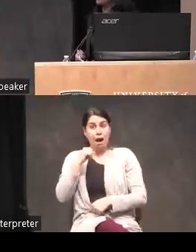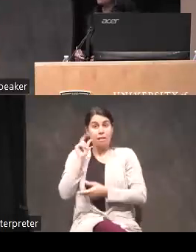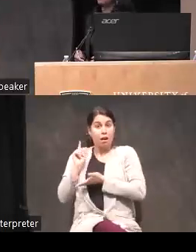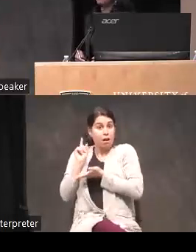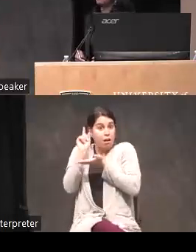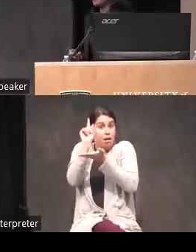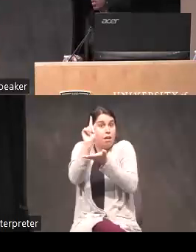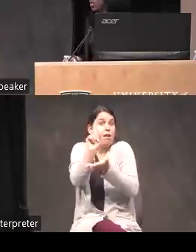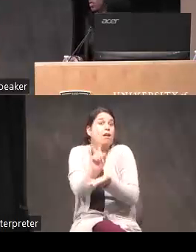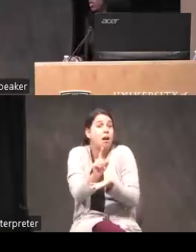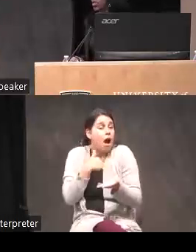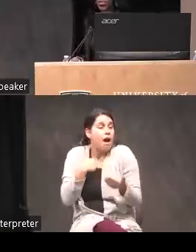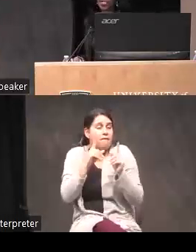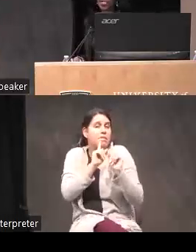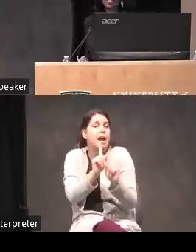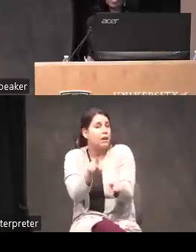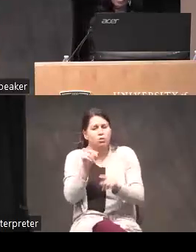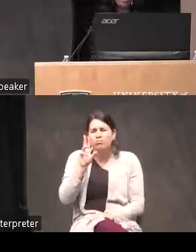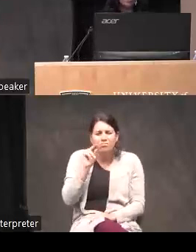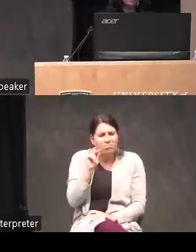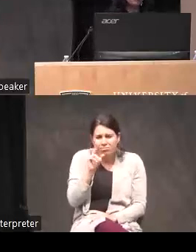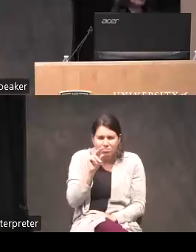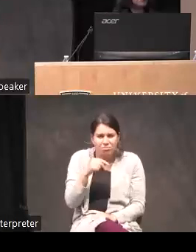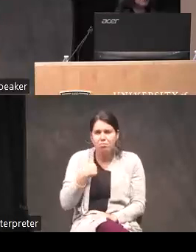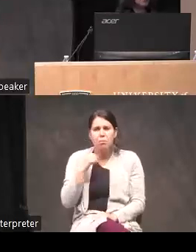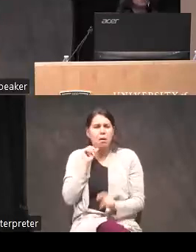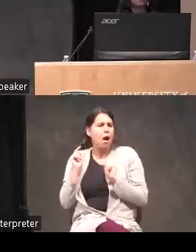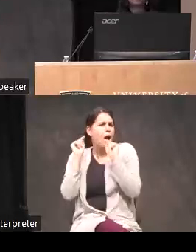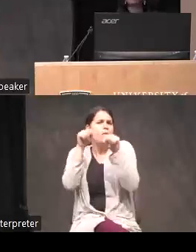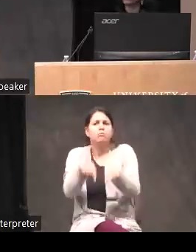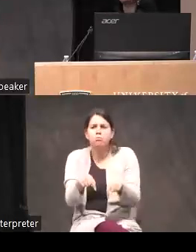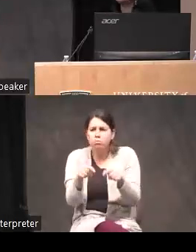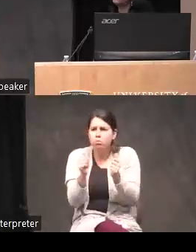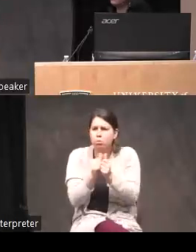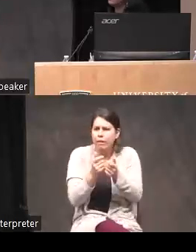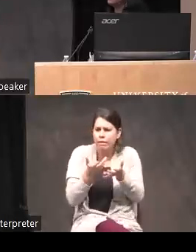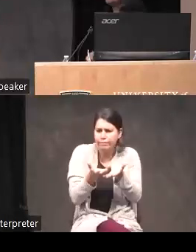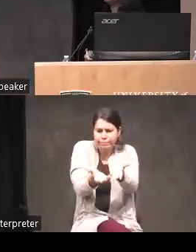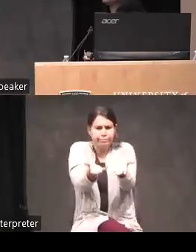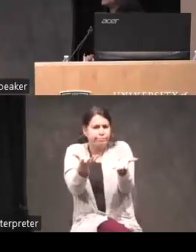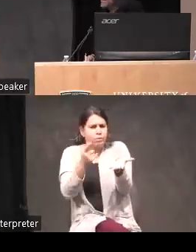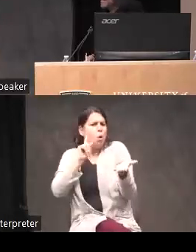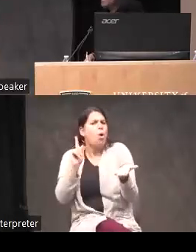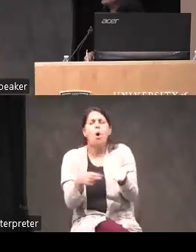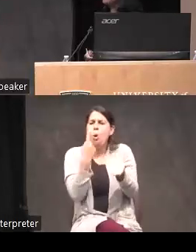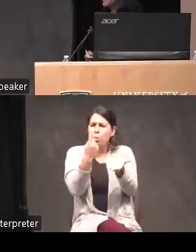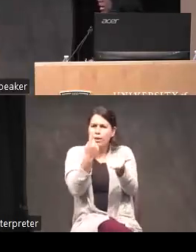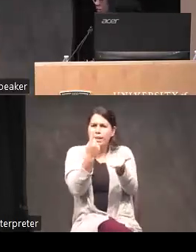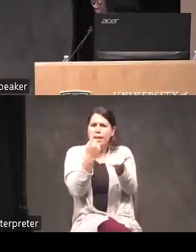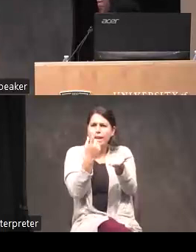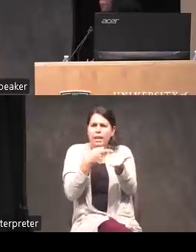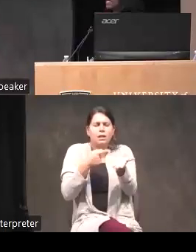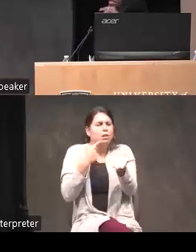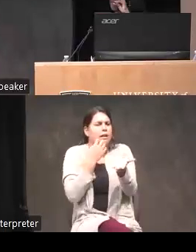with the answer, certainly, and not with the only voice that